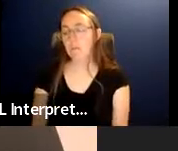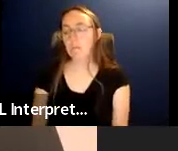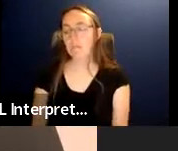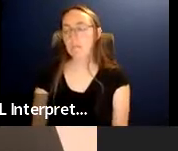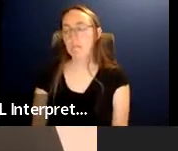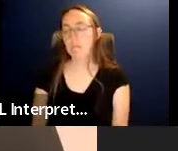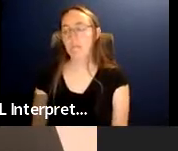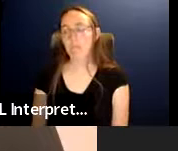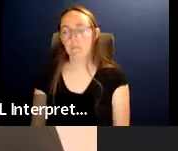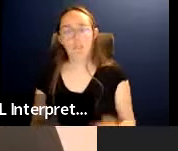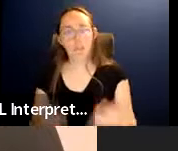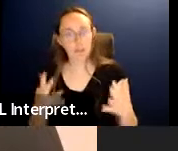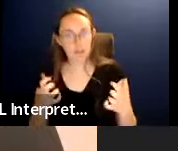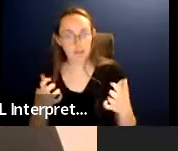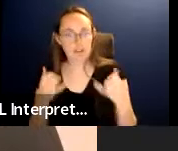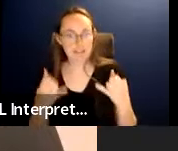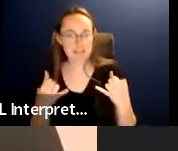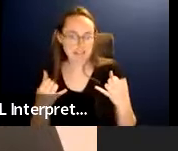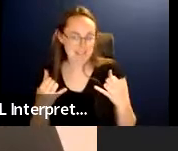Going to give you a chance to catch up here.